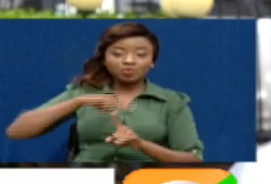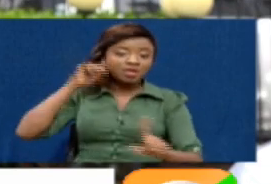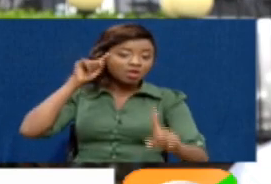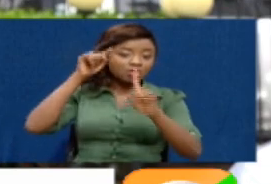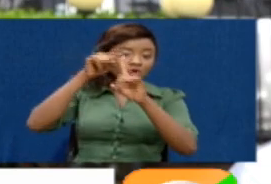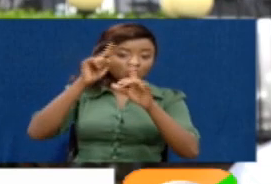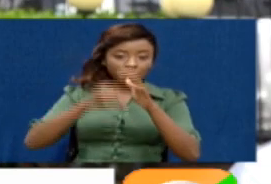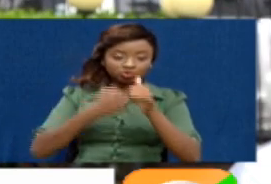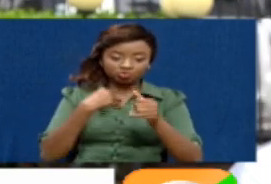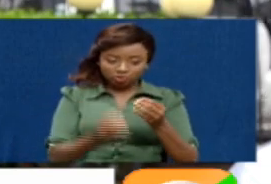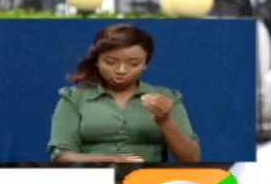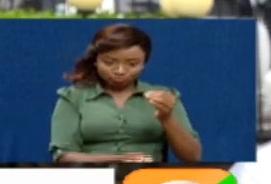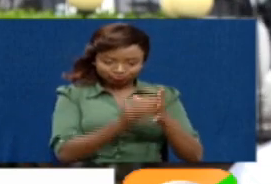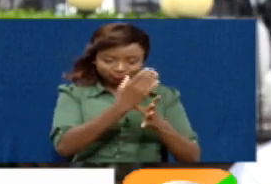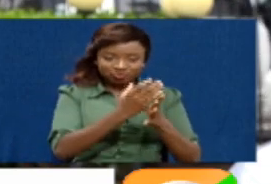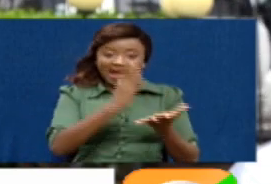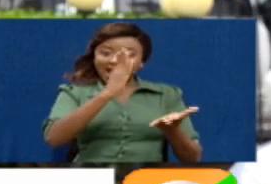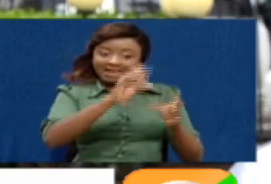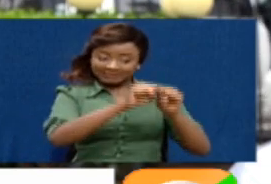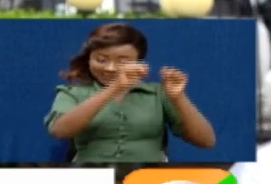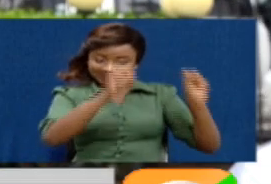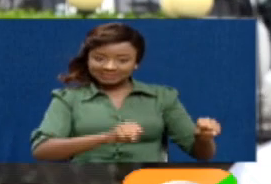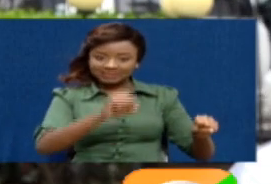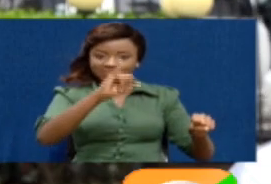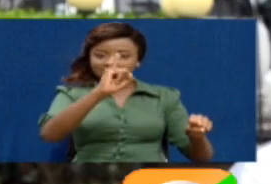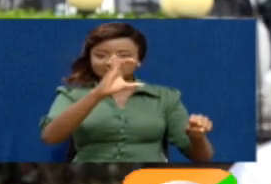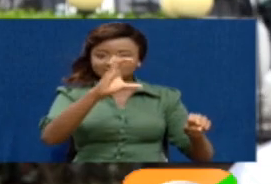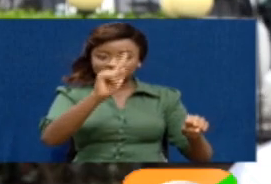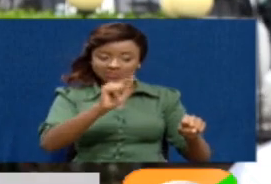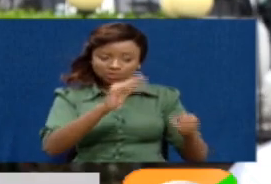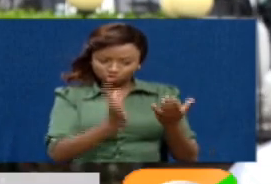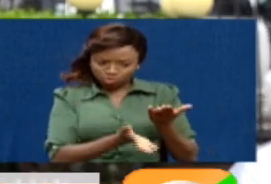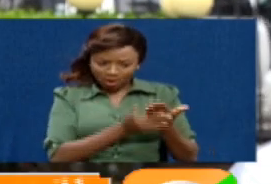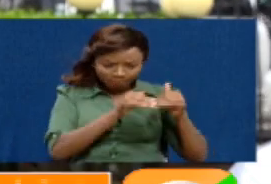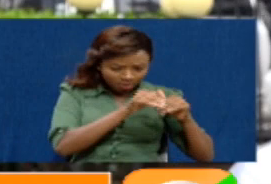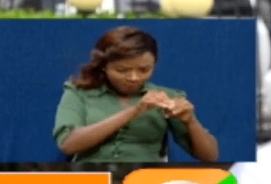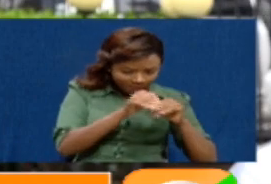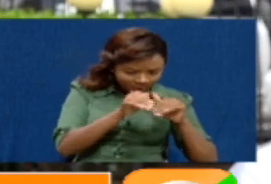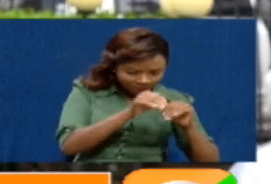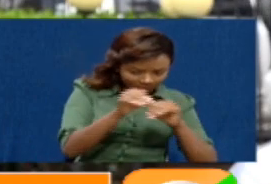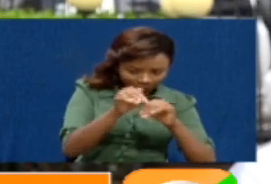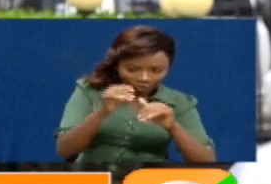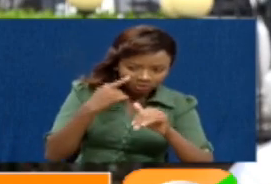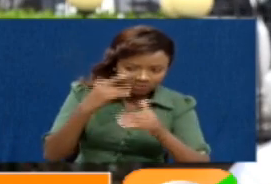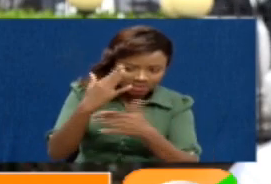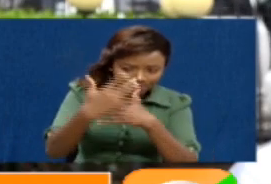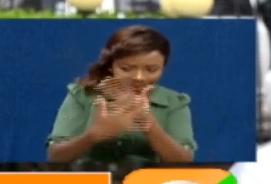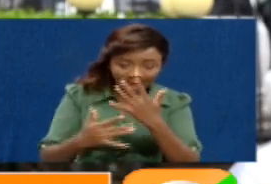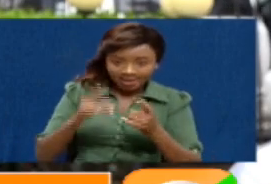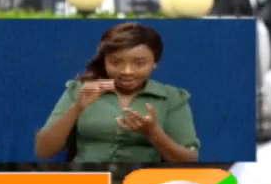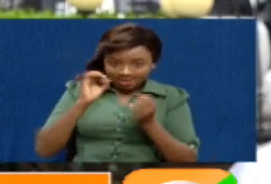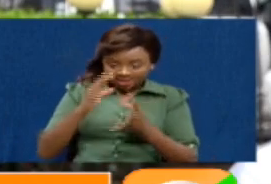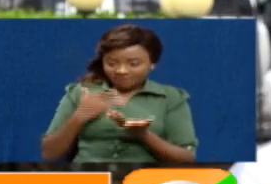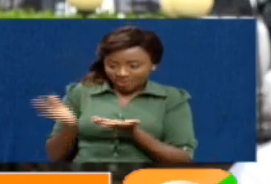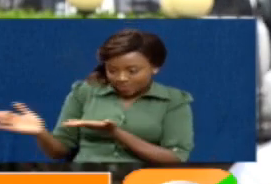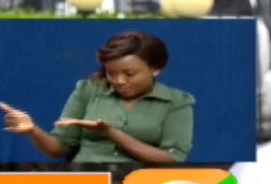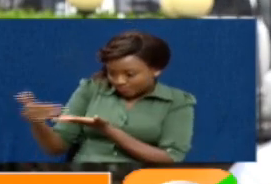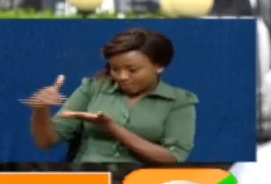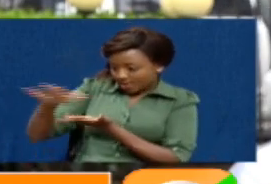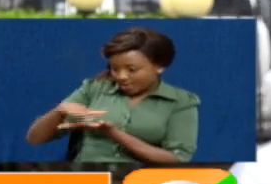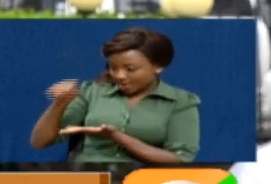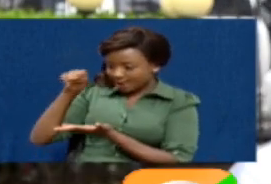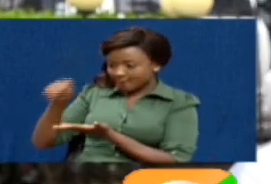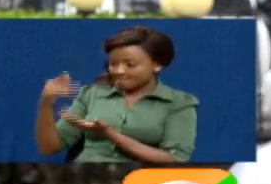an ICT system that can track and trace blood, so that blood that is donated in one area or by an